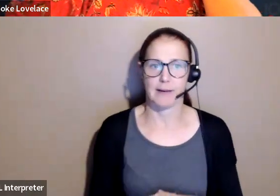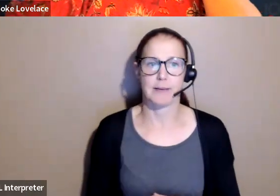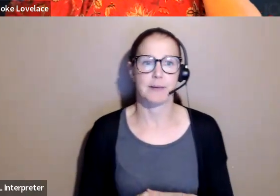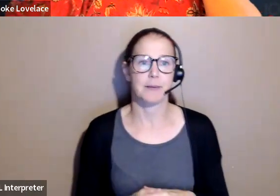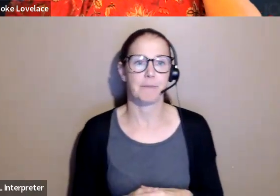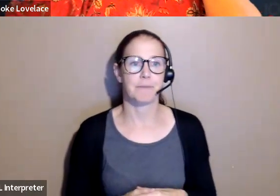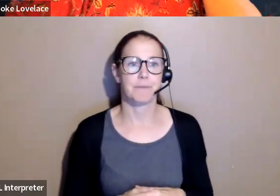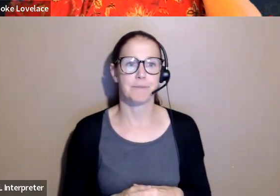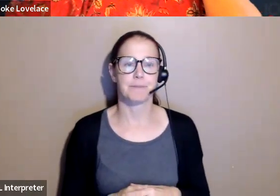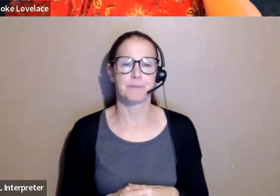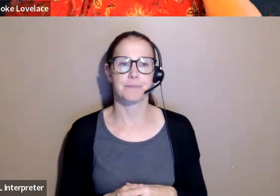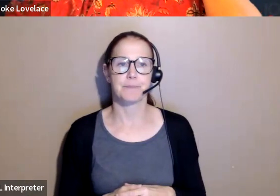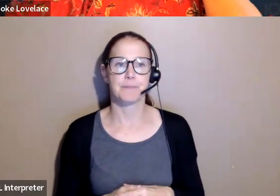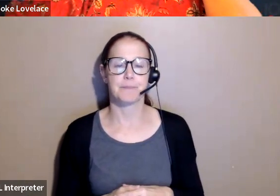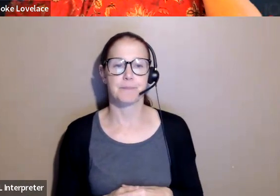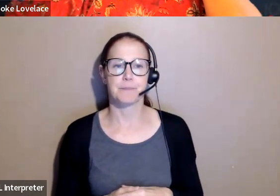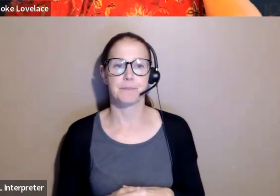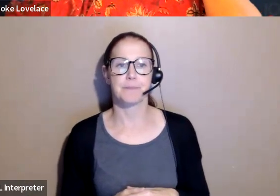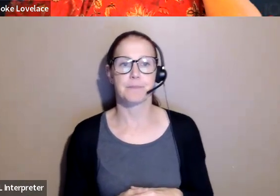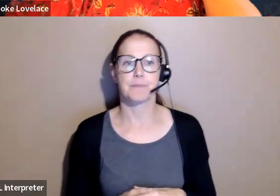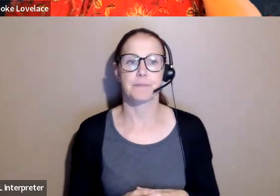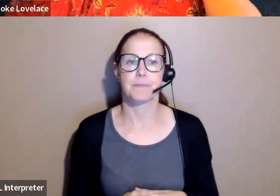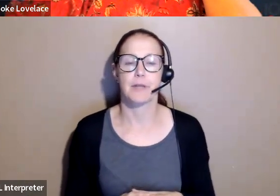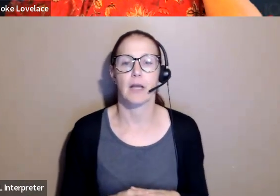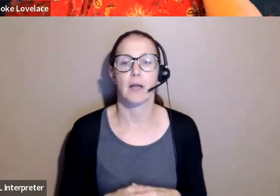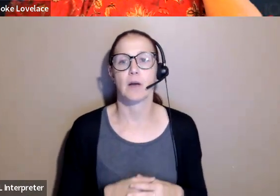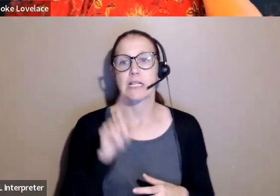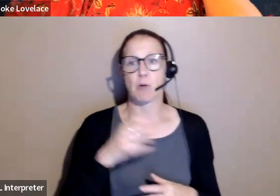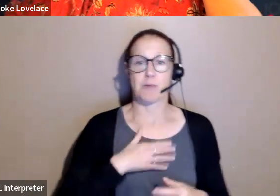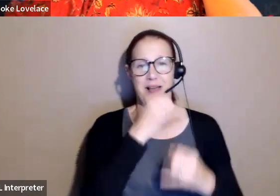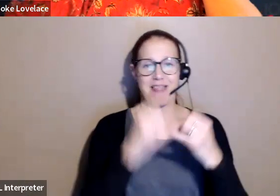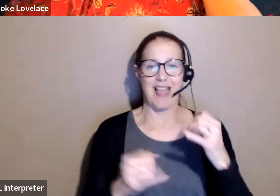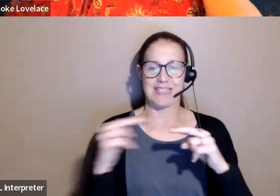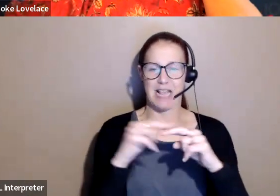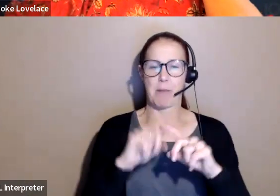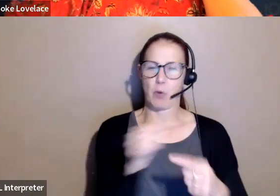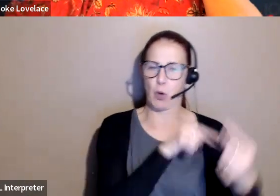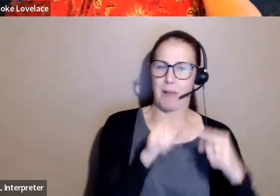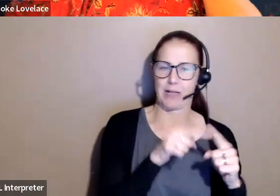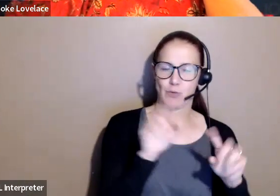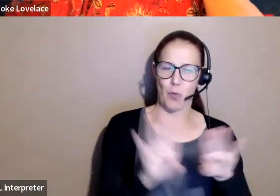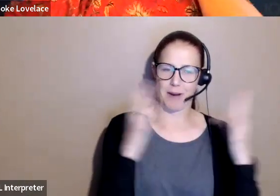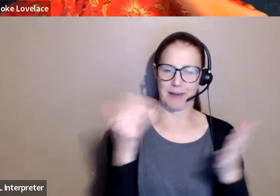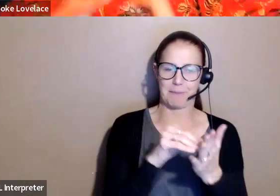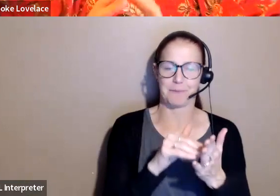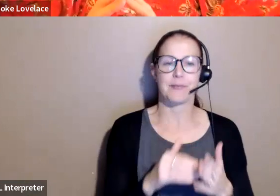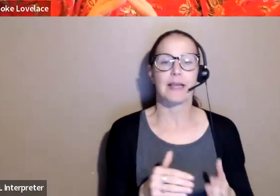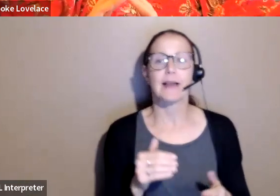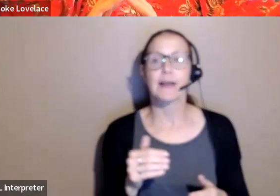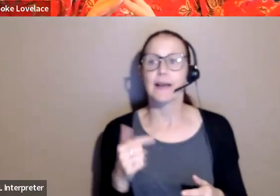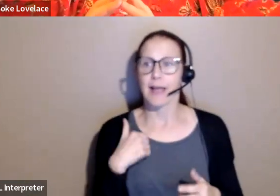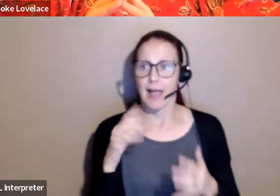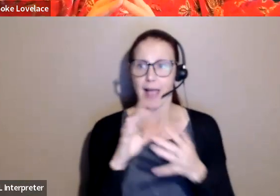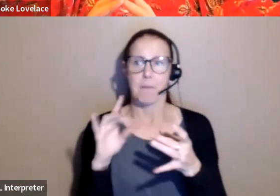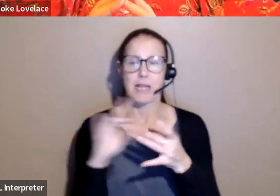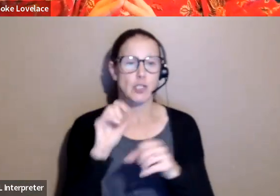quick to what was going to be my last slide, but then we'll go back to opening it up. But I mentioned the